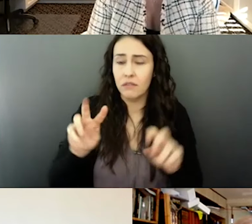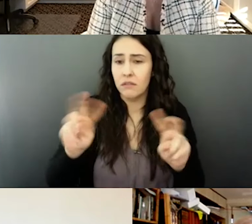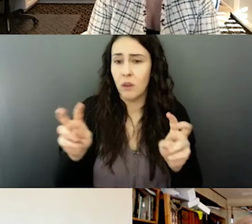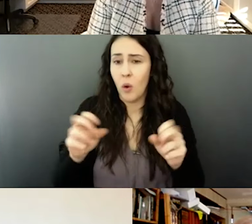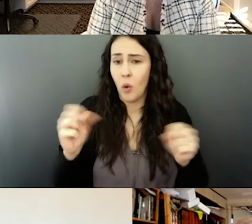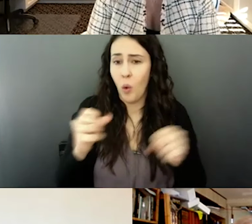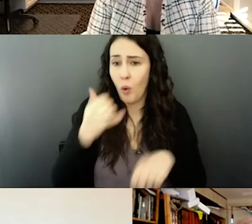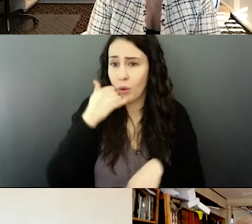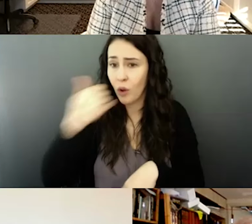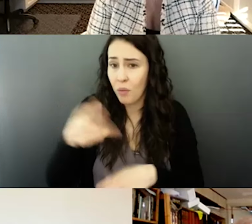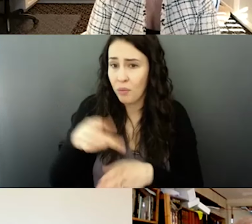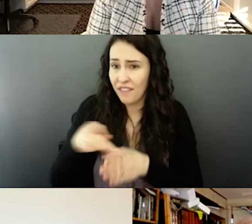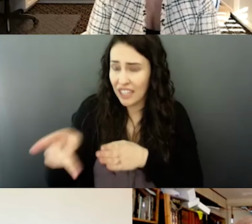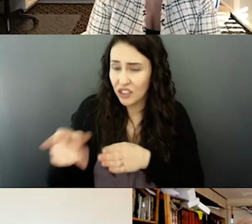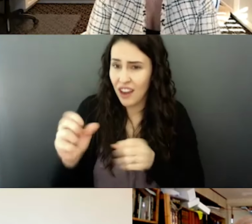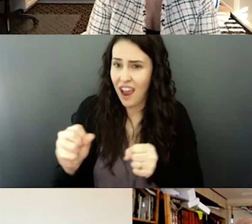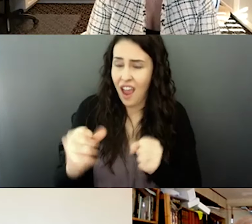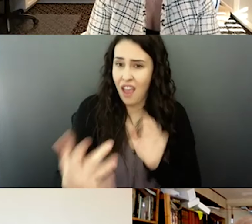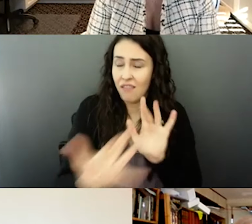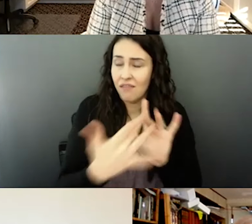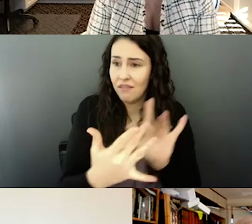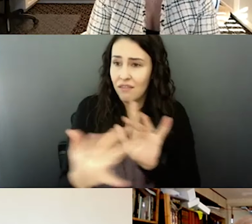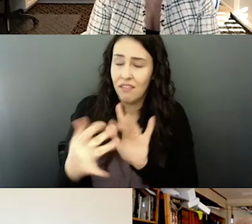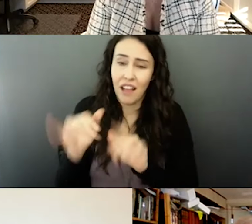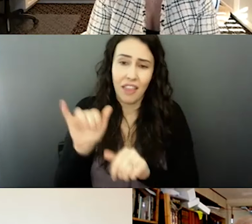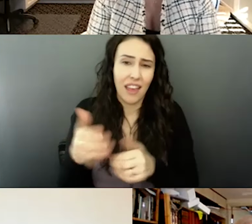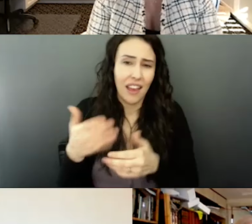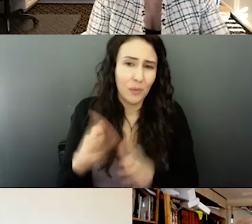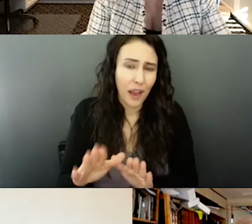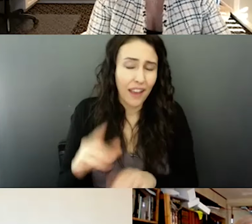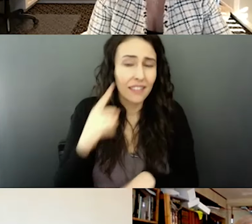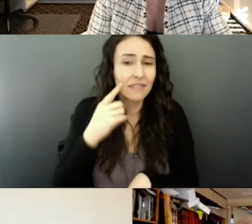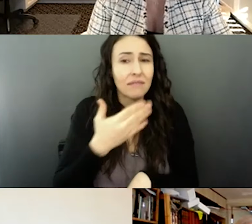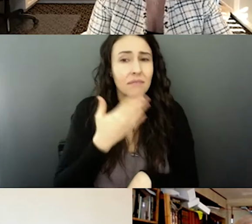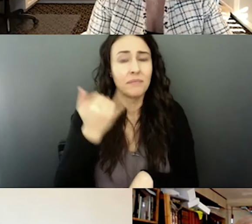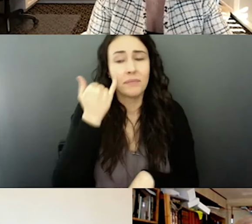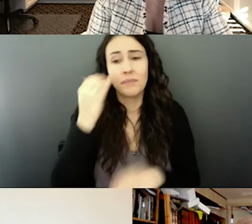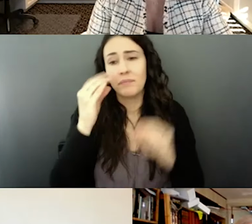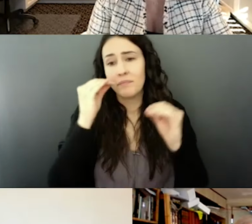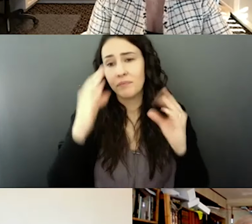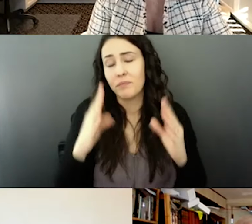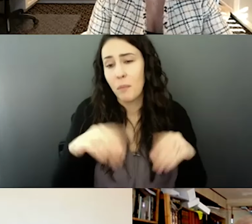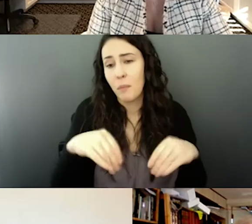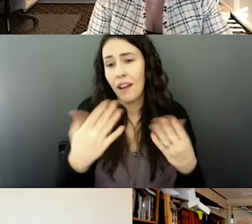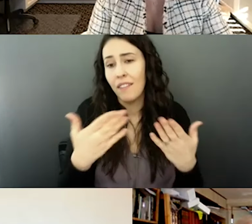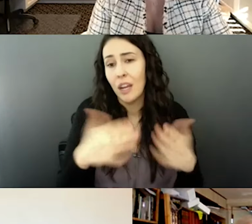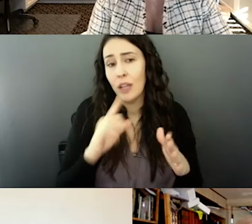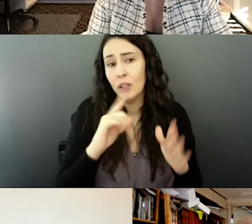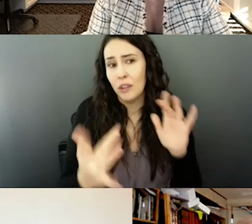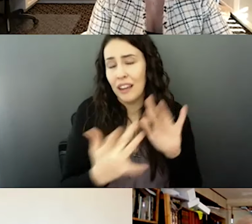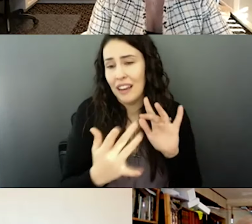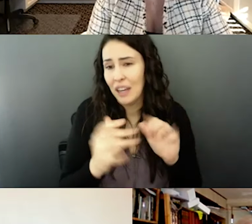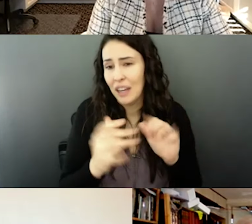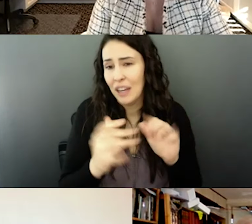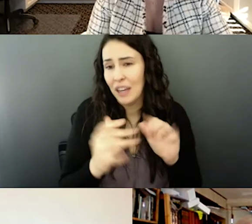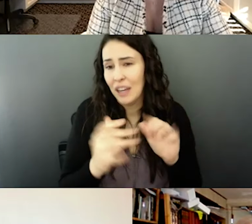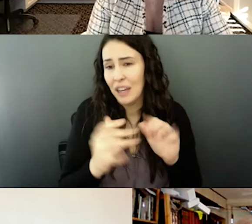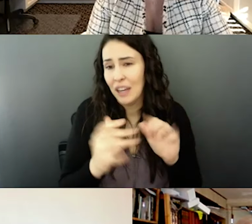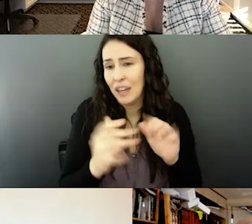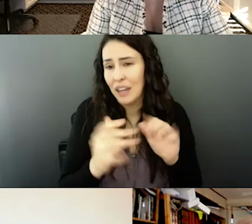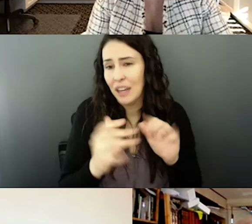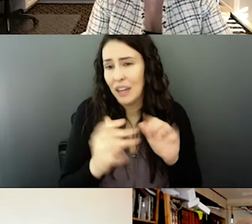make connections that way. So it would have been nicer if the instructor provided a way to connect with people, because that's usually how professional